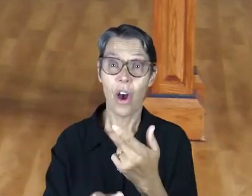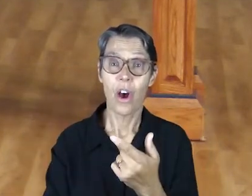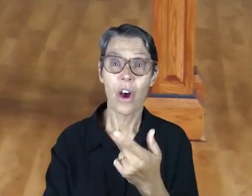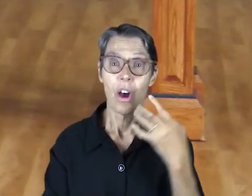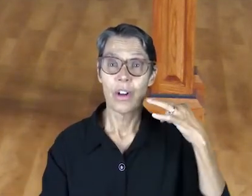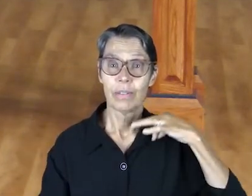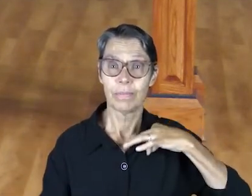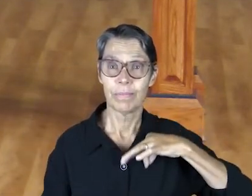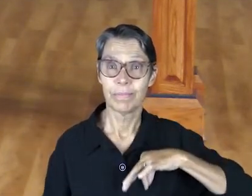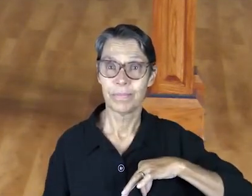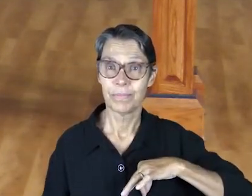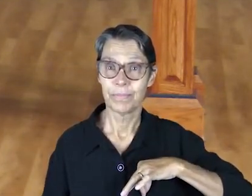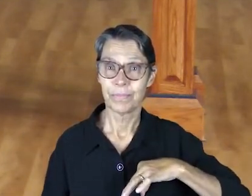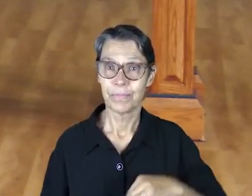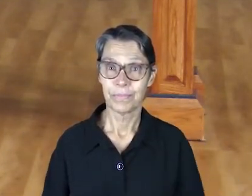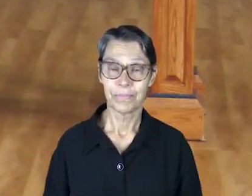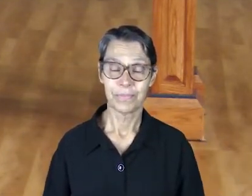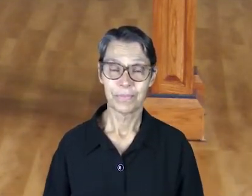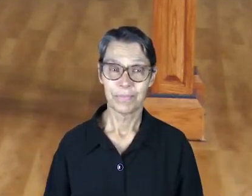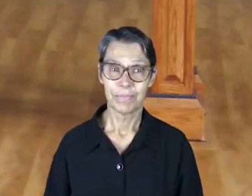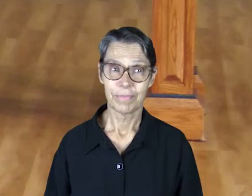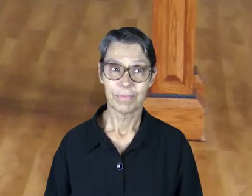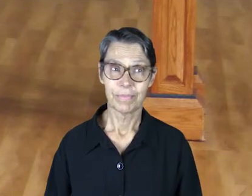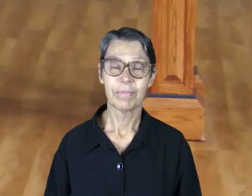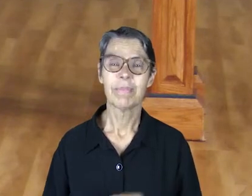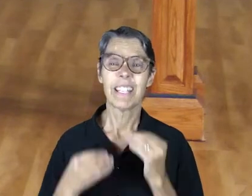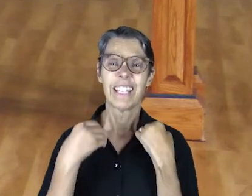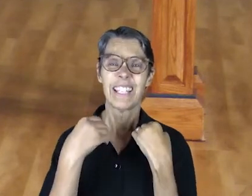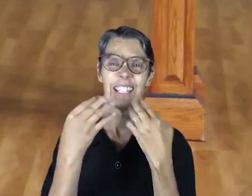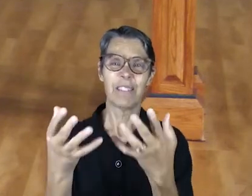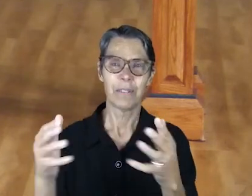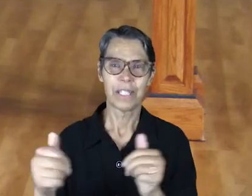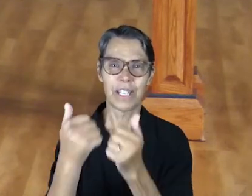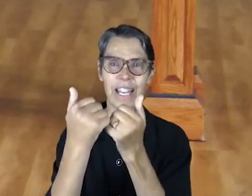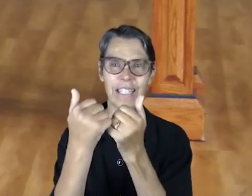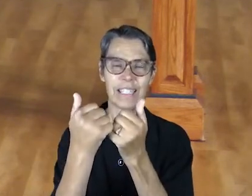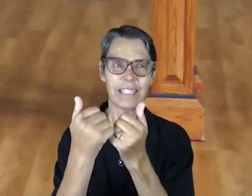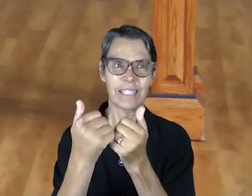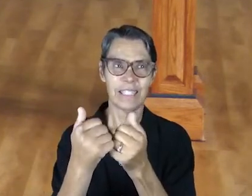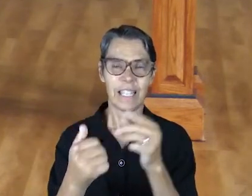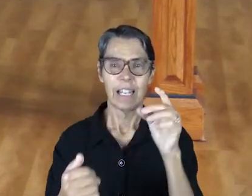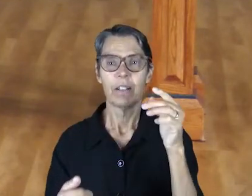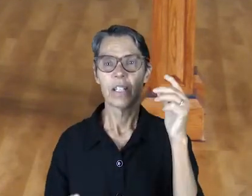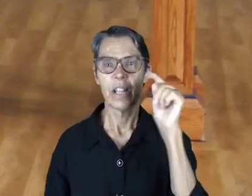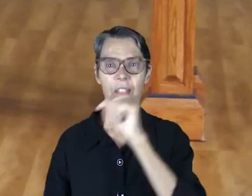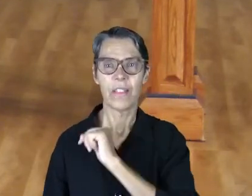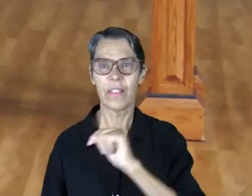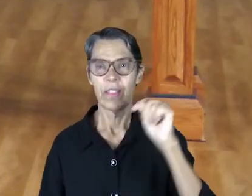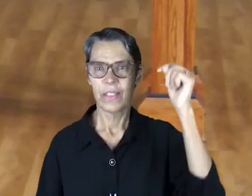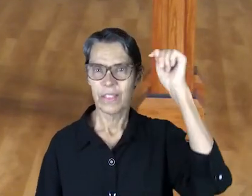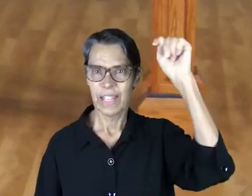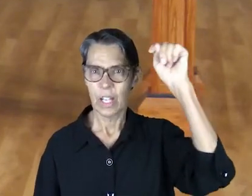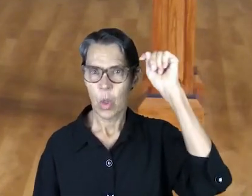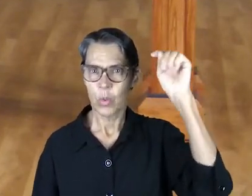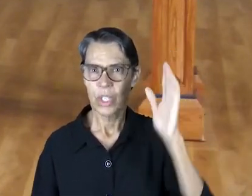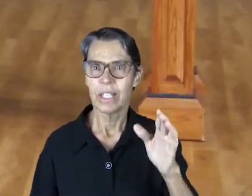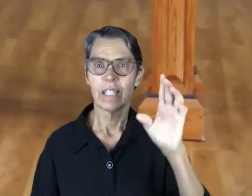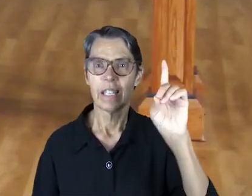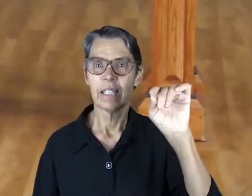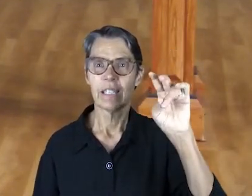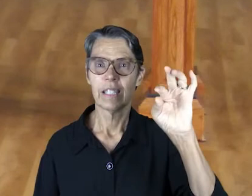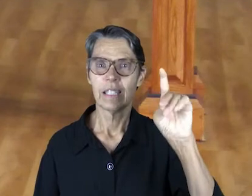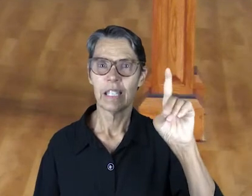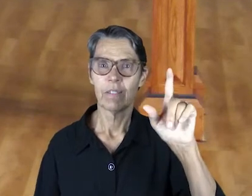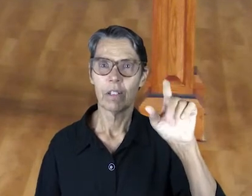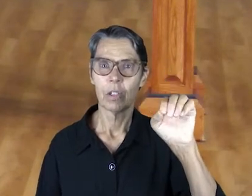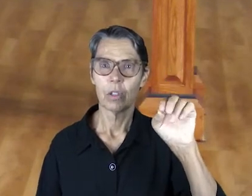I'll leave you with this challenge. Theologian David Luce, that I've talked about before, in his thoughts on